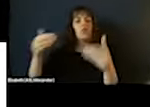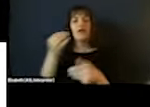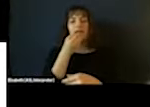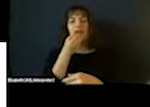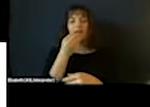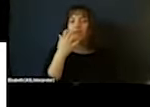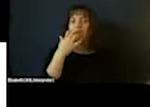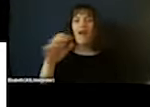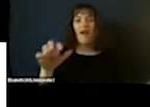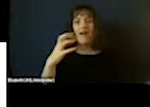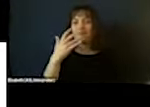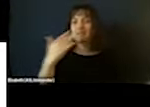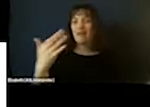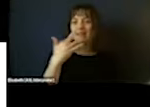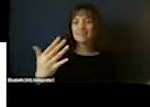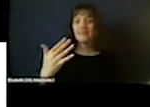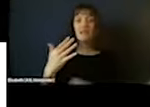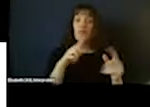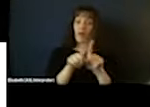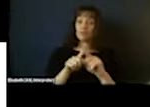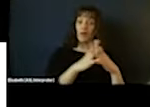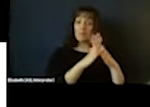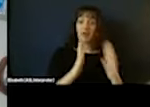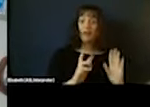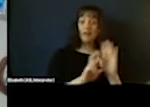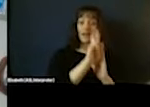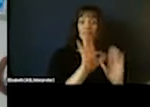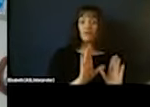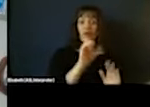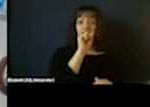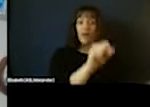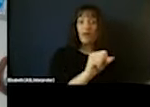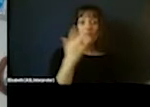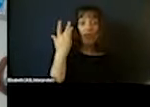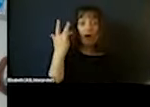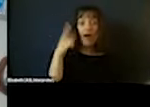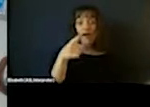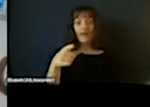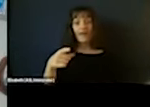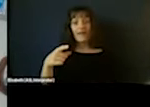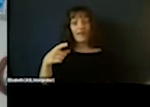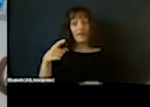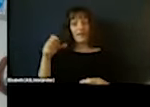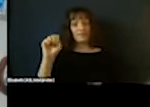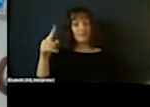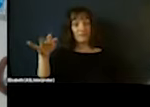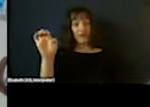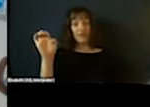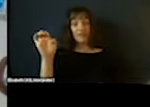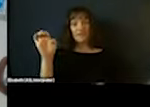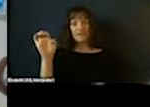those American astronauts loves it, because when you are in the space, you have a puffy face, your appetite is really